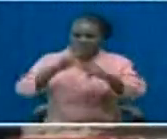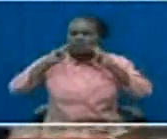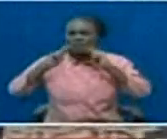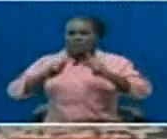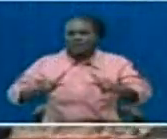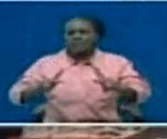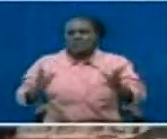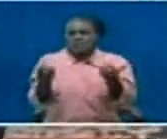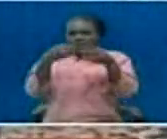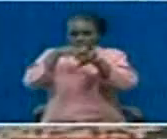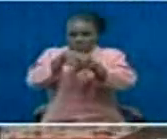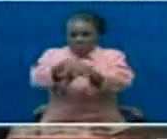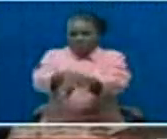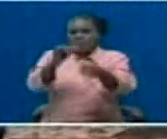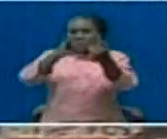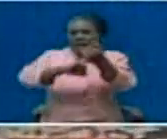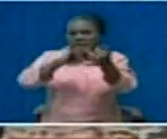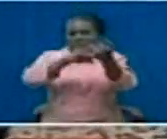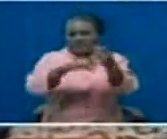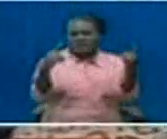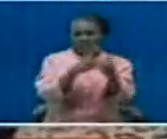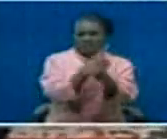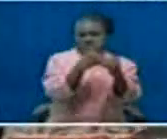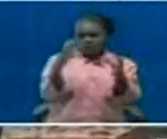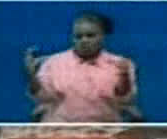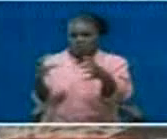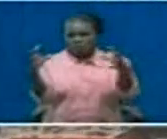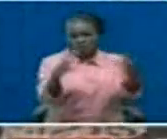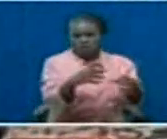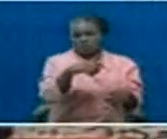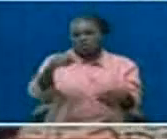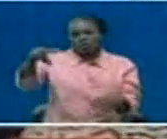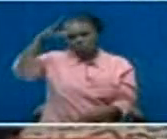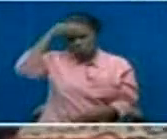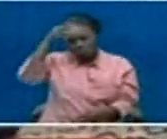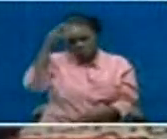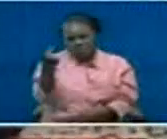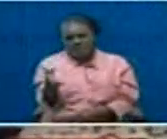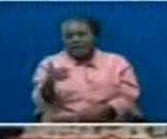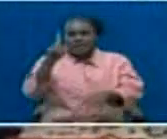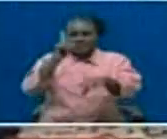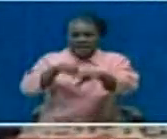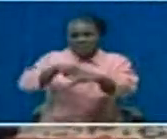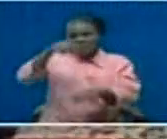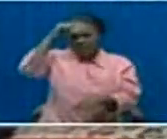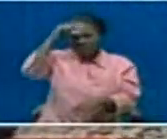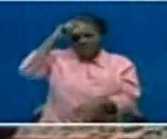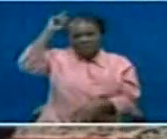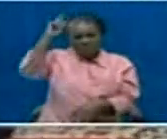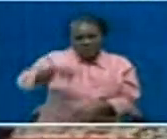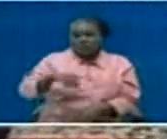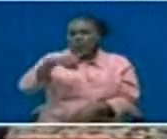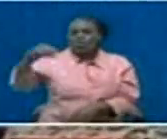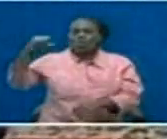If we integrate and we intermarry and we take people to school. And I like it, Jeff, because when the government says people must now go to